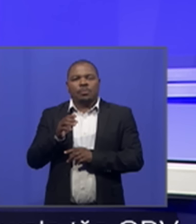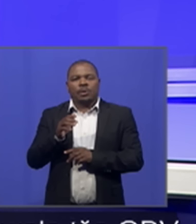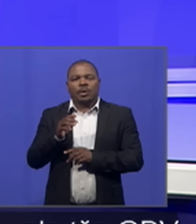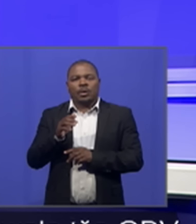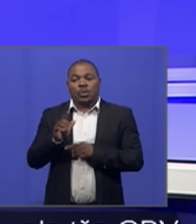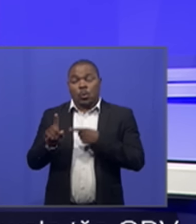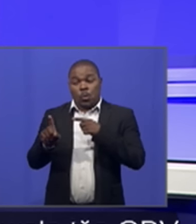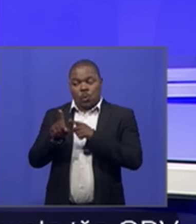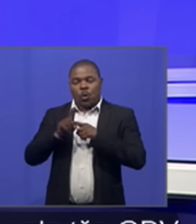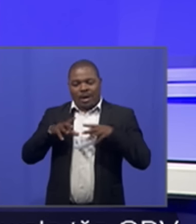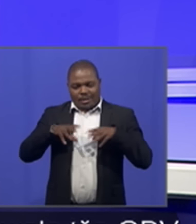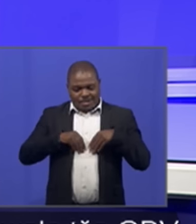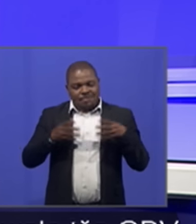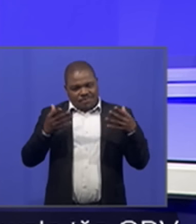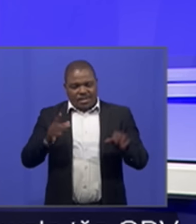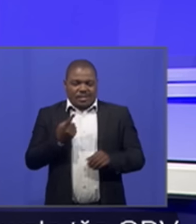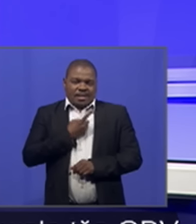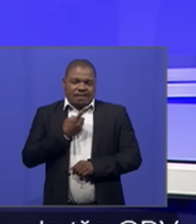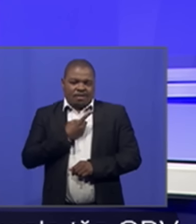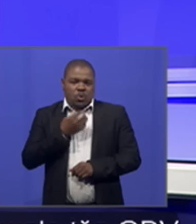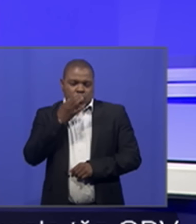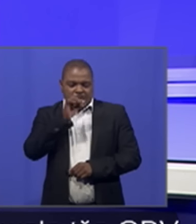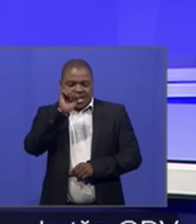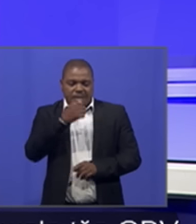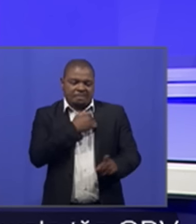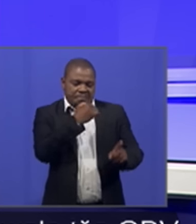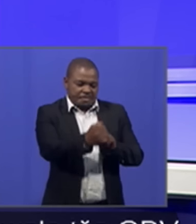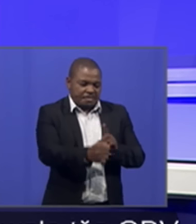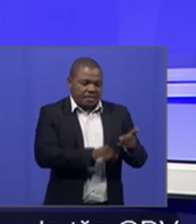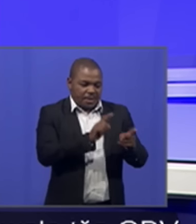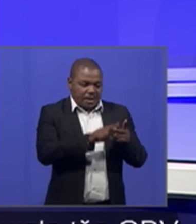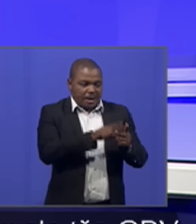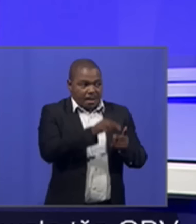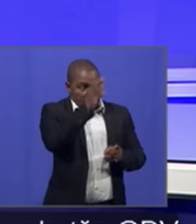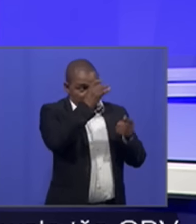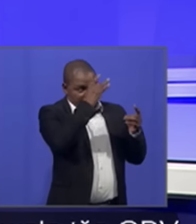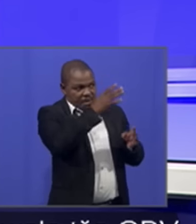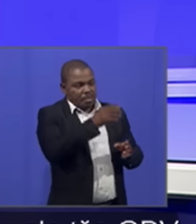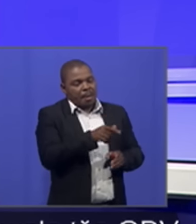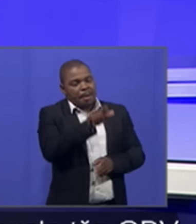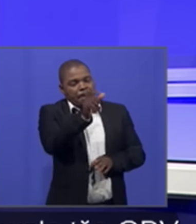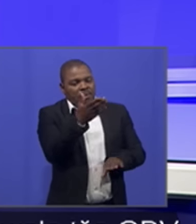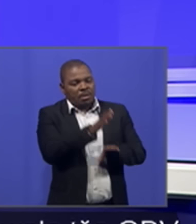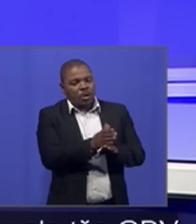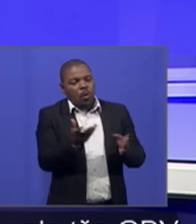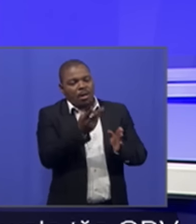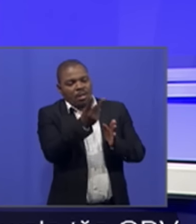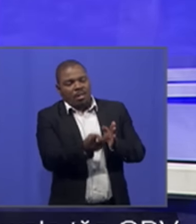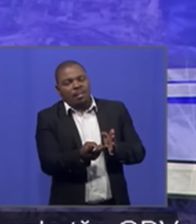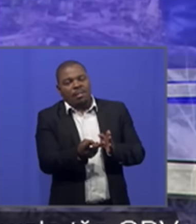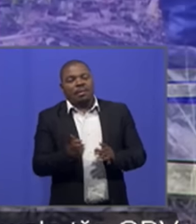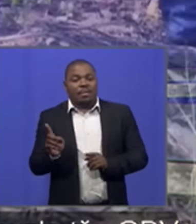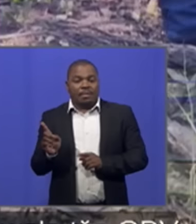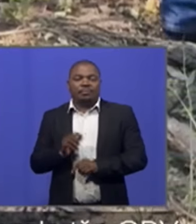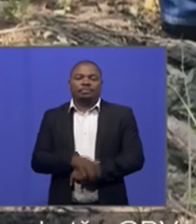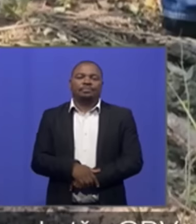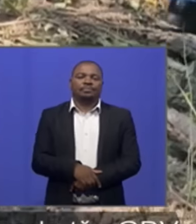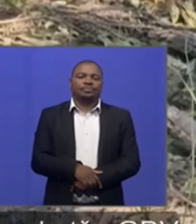begwa gore o dumetše gore o dirile tiragalo yeo ge e šita le go bontšha maphodisa mo a epetšego setopo seo.